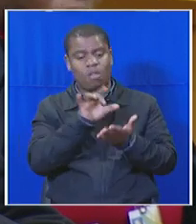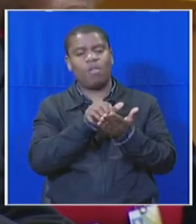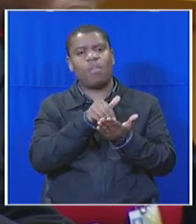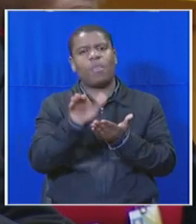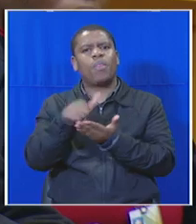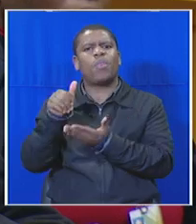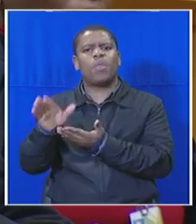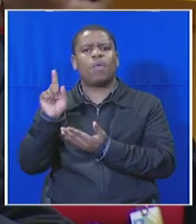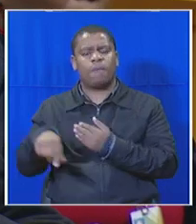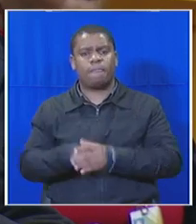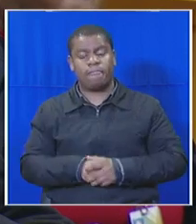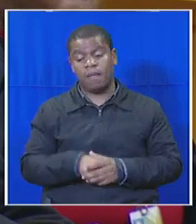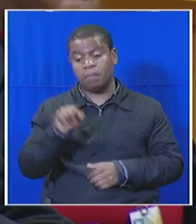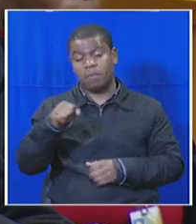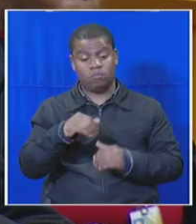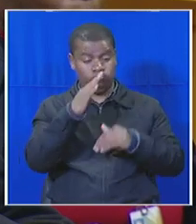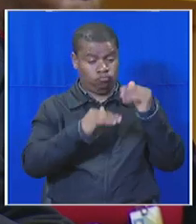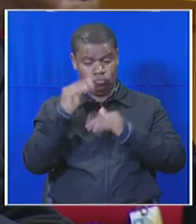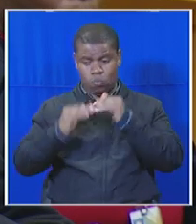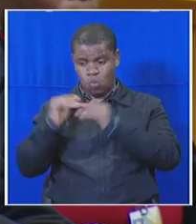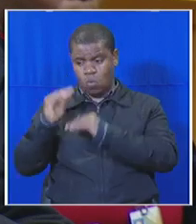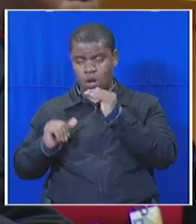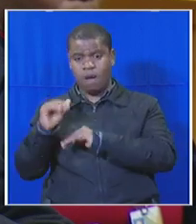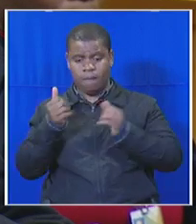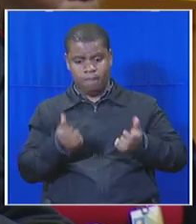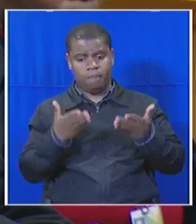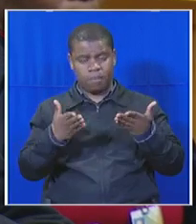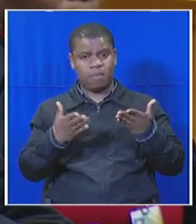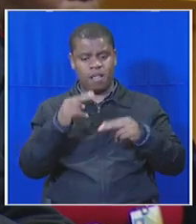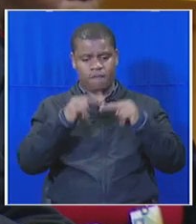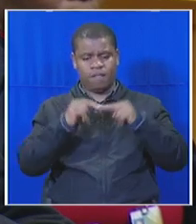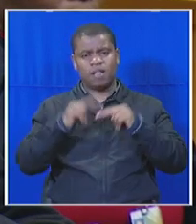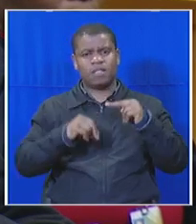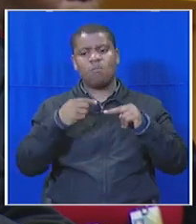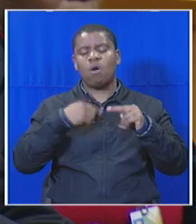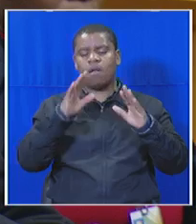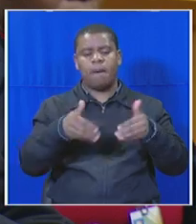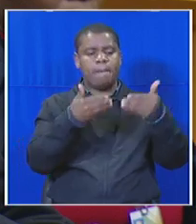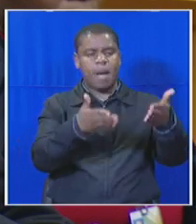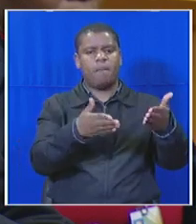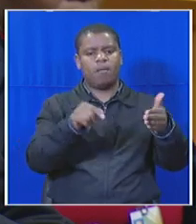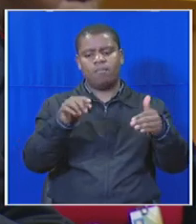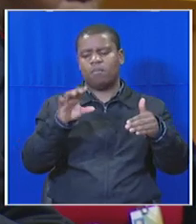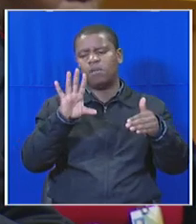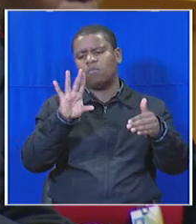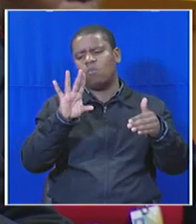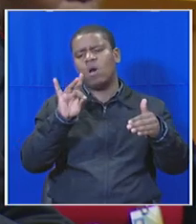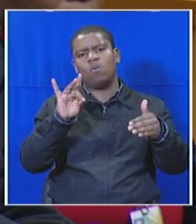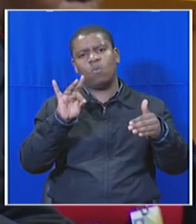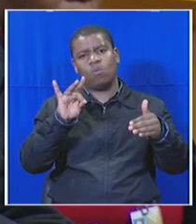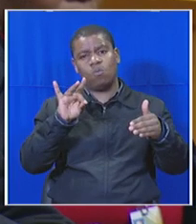all these developments were made after a notice to sell these flats was handed to them on Wednesday, 12